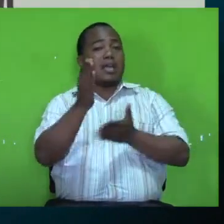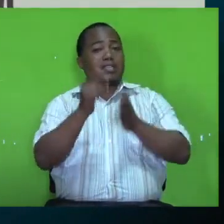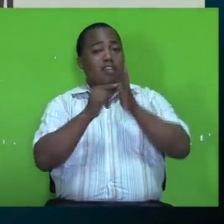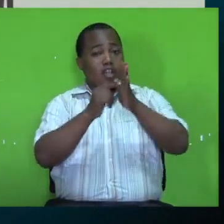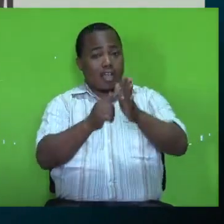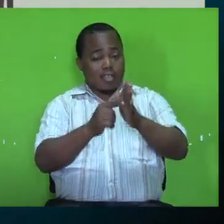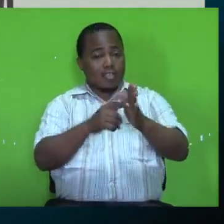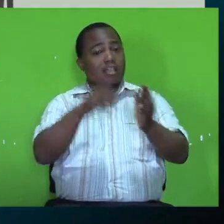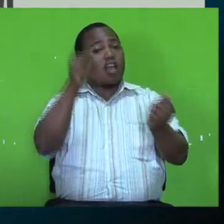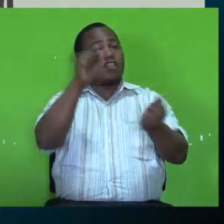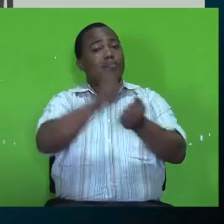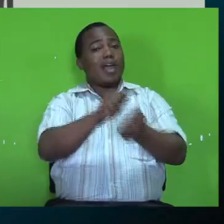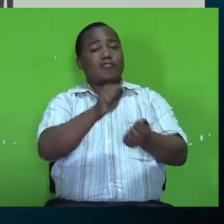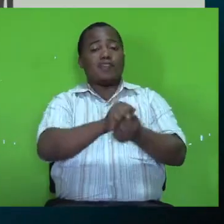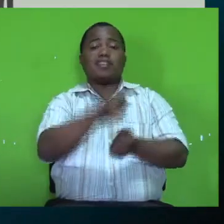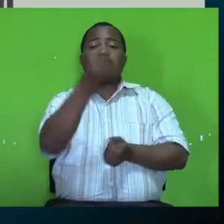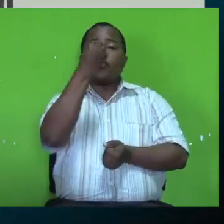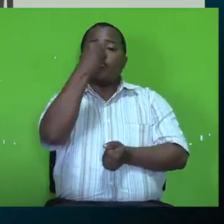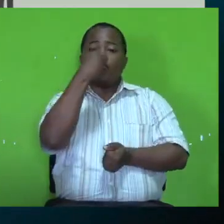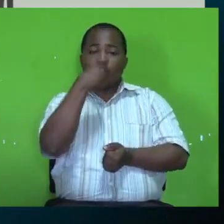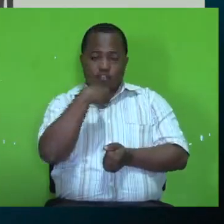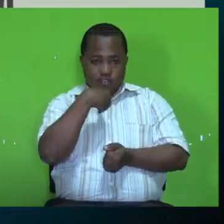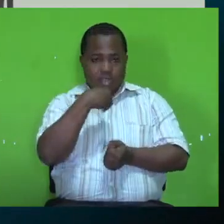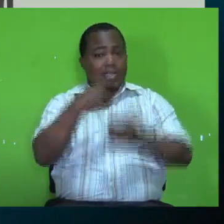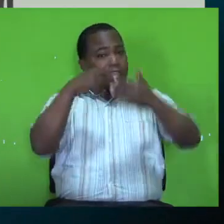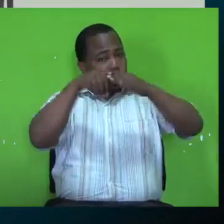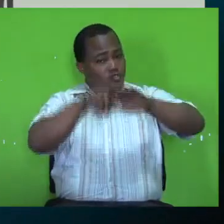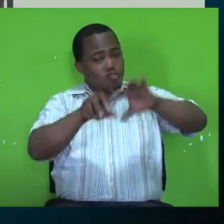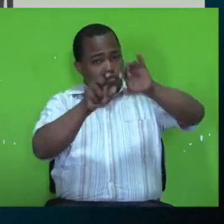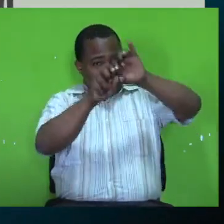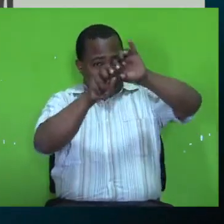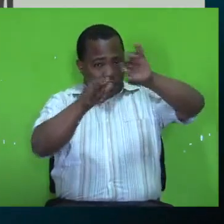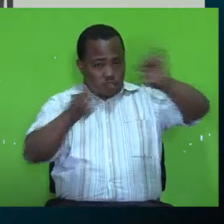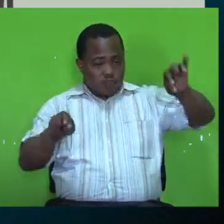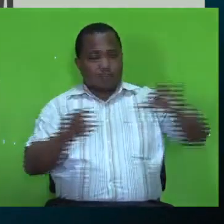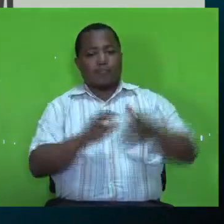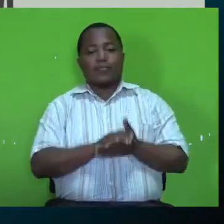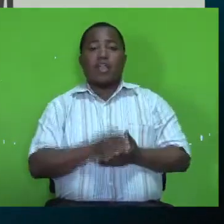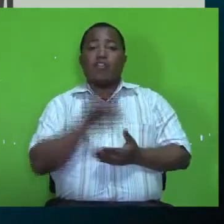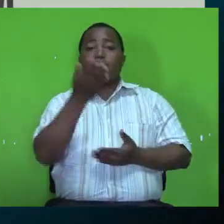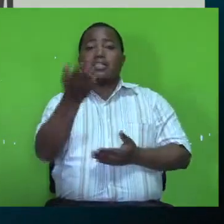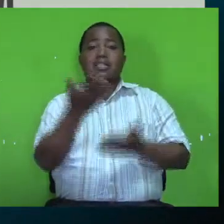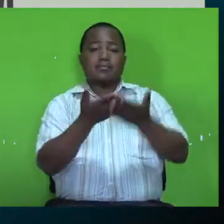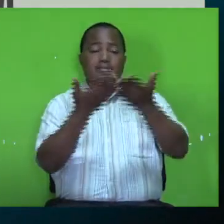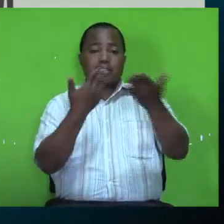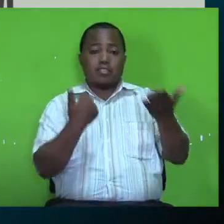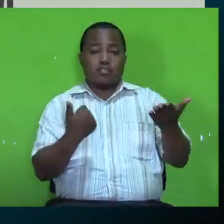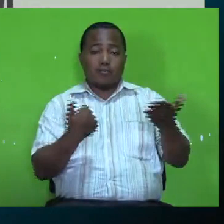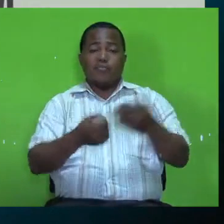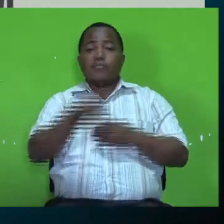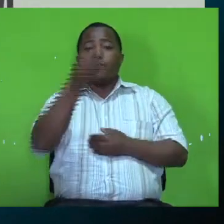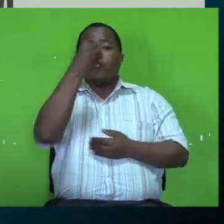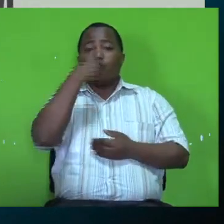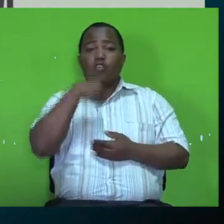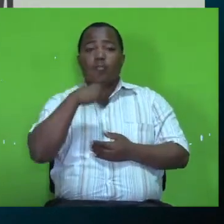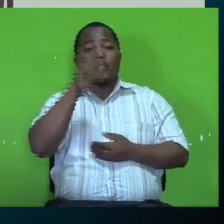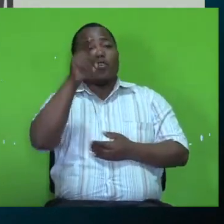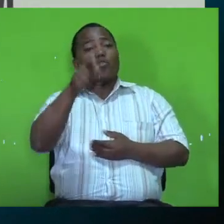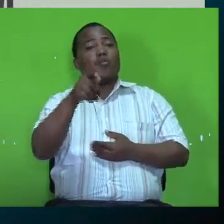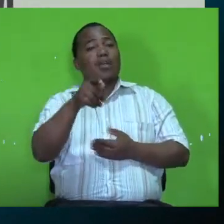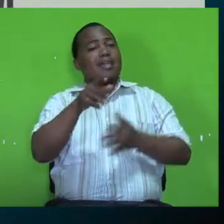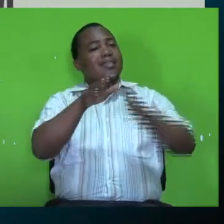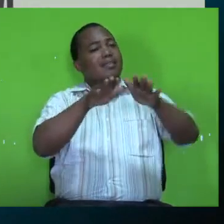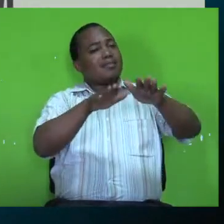of manufactured food through the tube. For that reason, food will